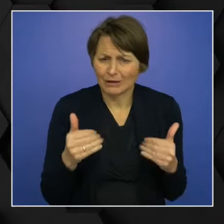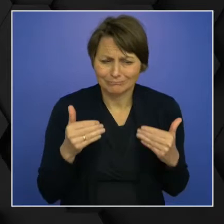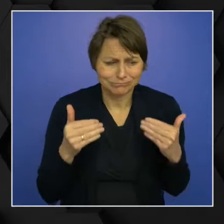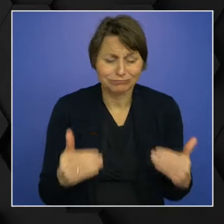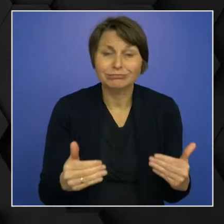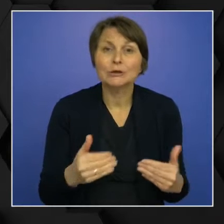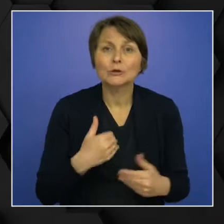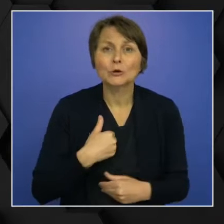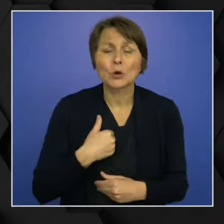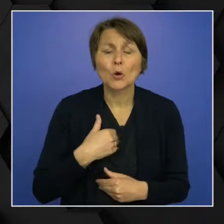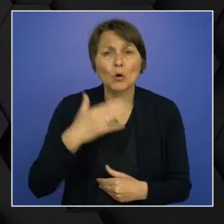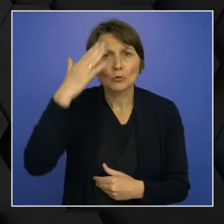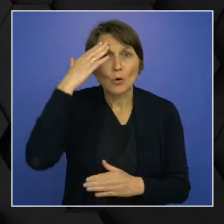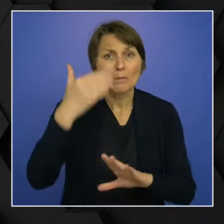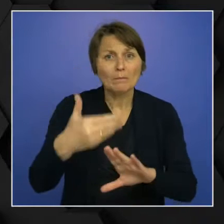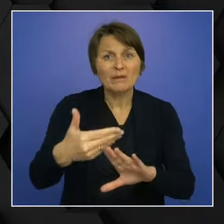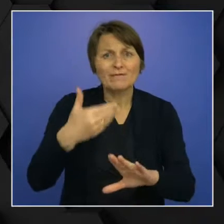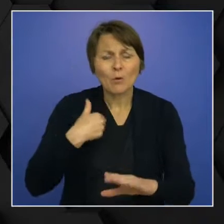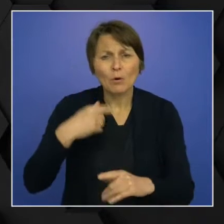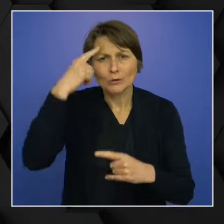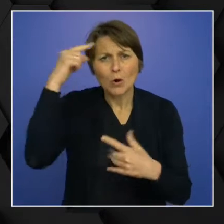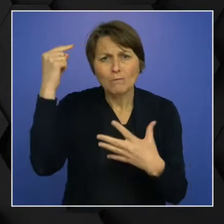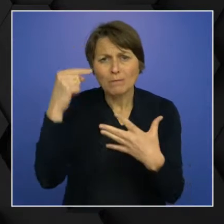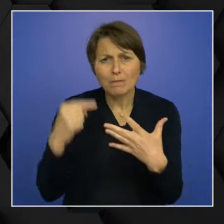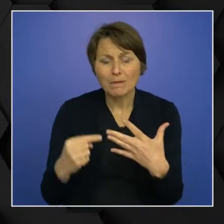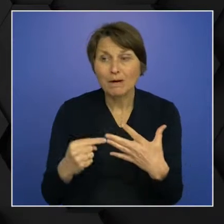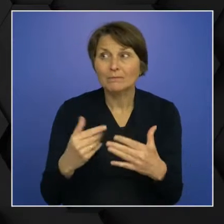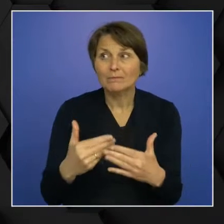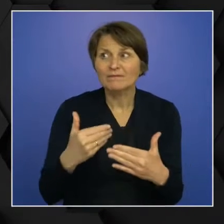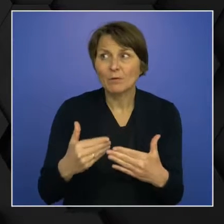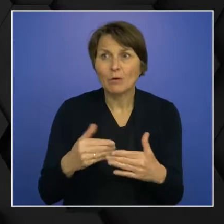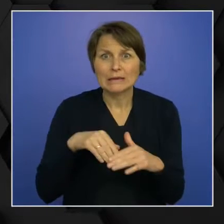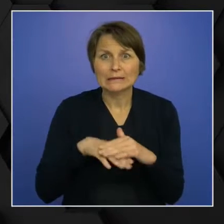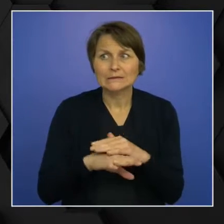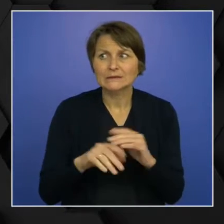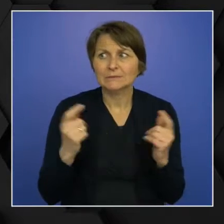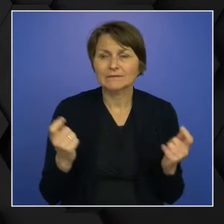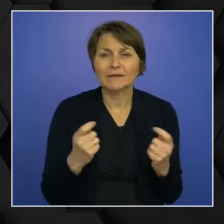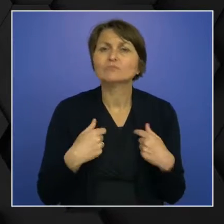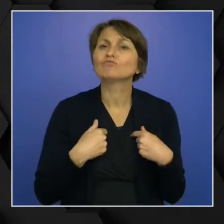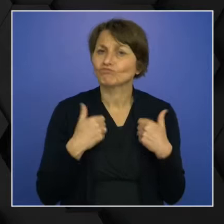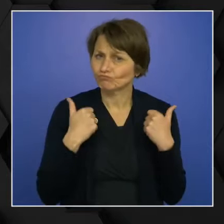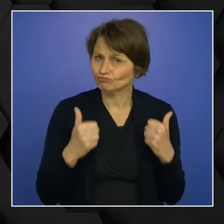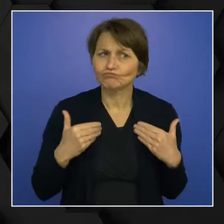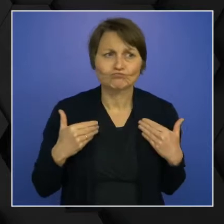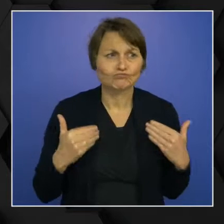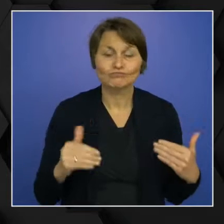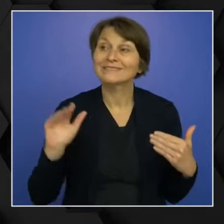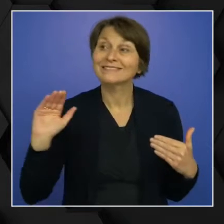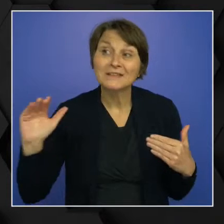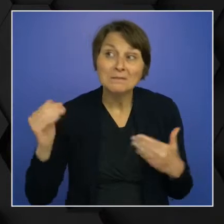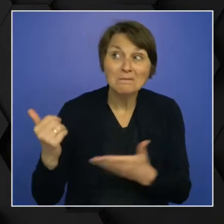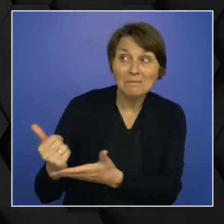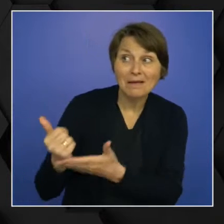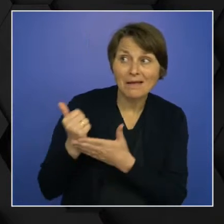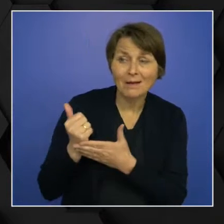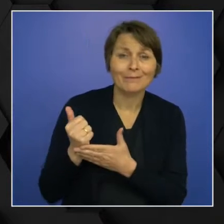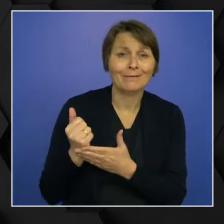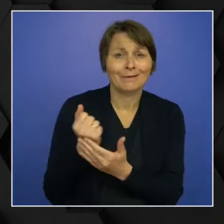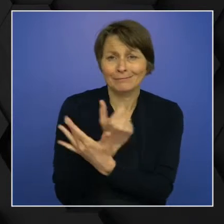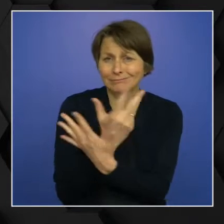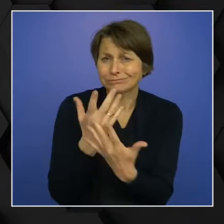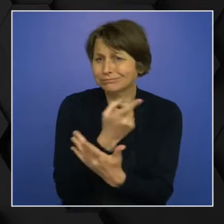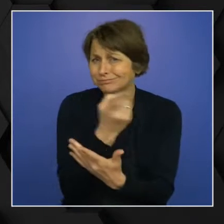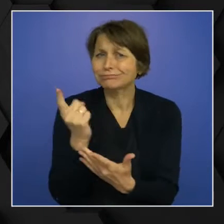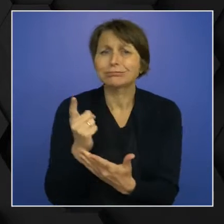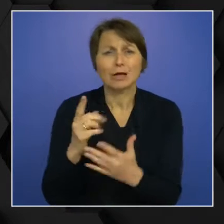accessible event. It is absolutely okay if you've never ever done it. Reach out, ask for help. There are so many people willing to help,